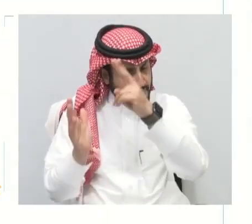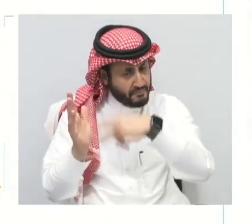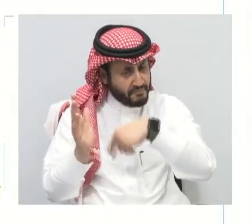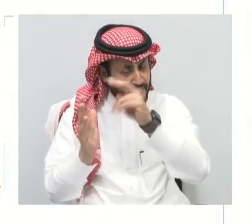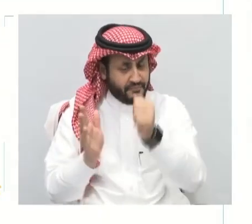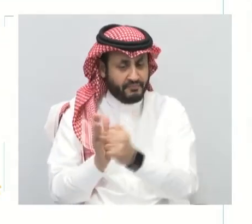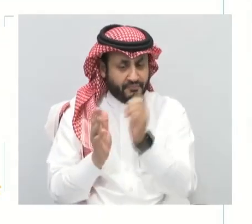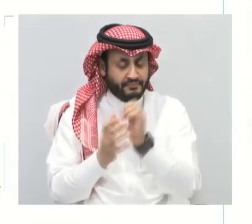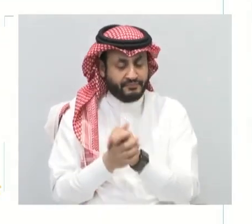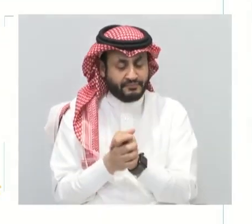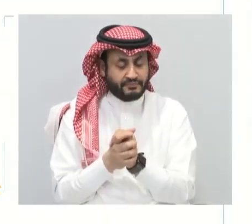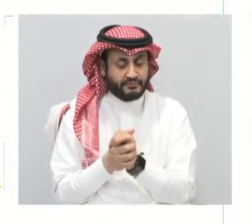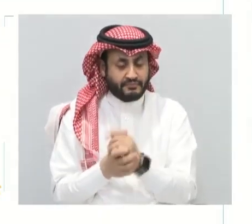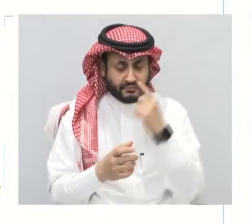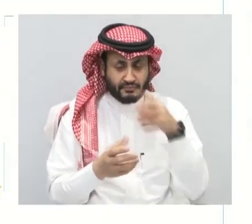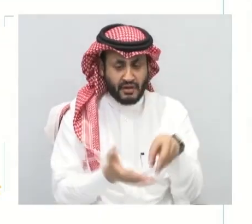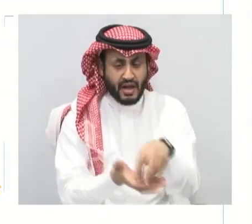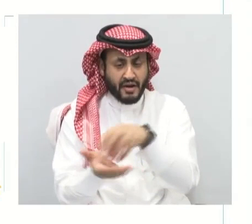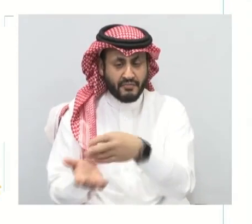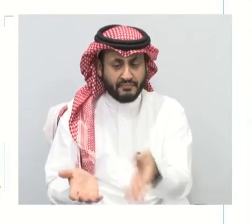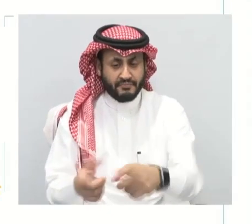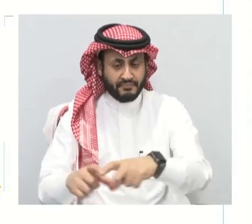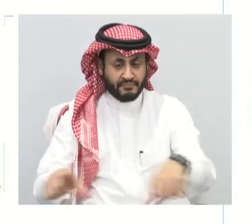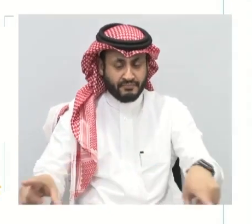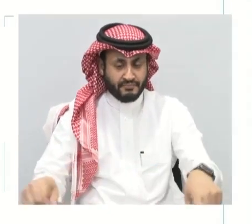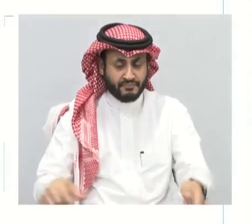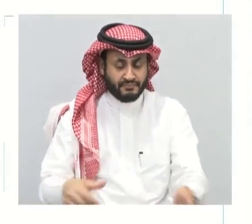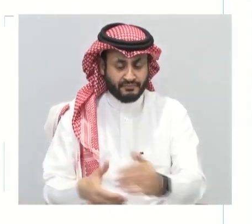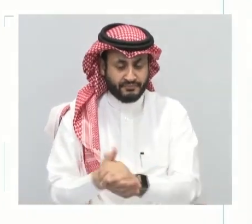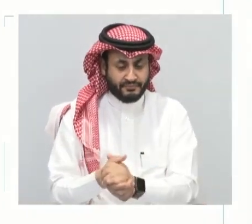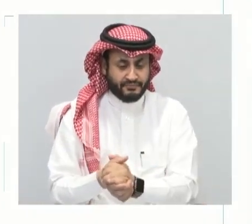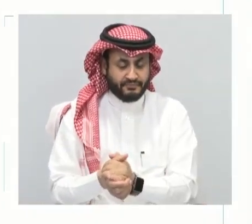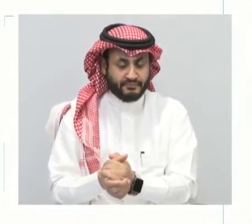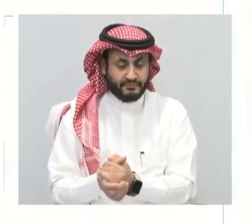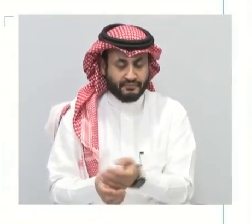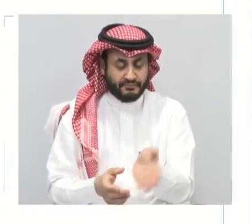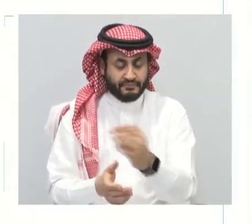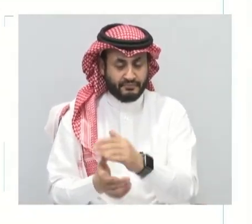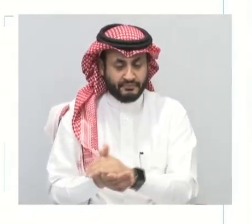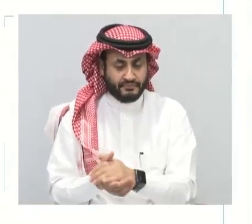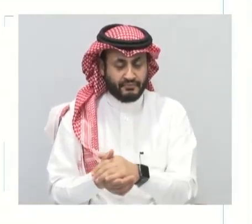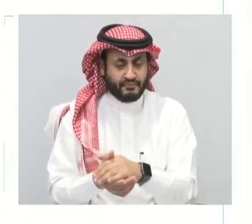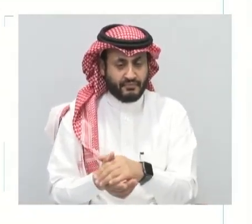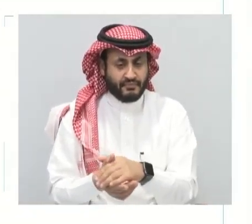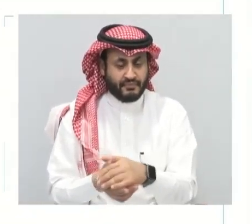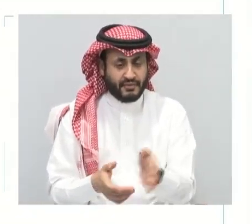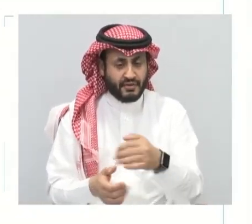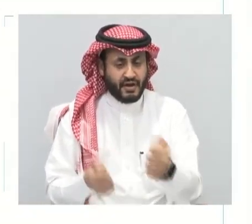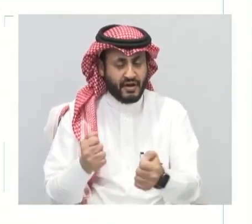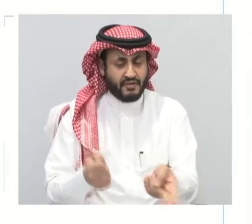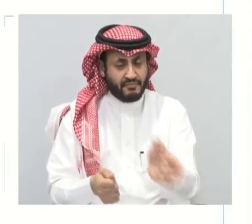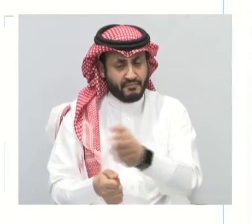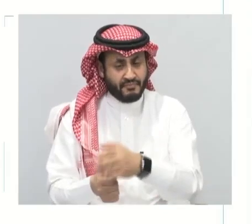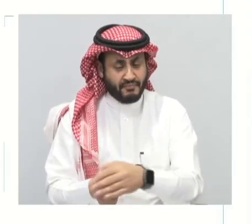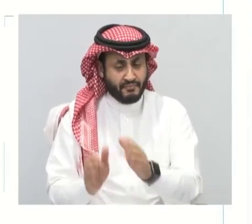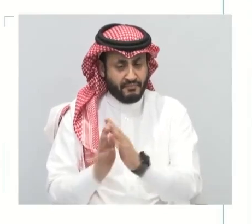report it like this. Dad wants Ali to help him paint the house this weekend. And now we move to another exercise from